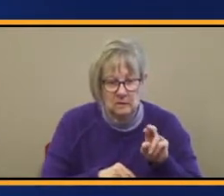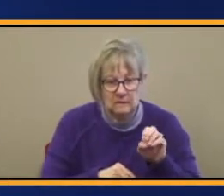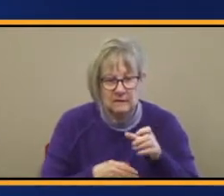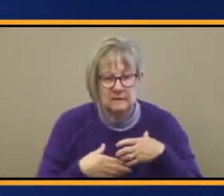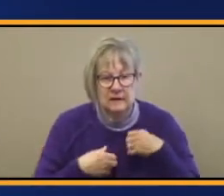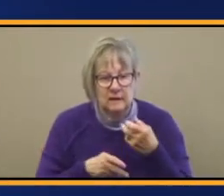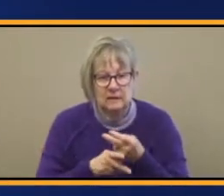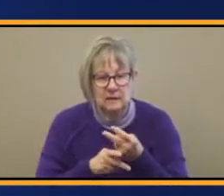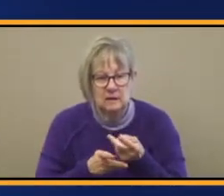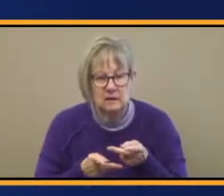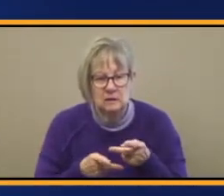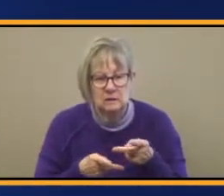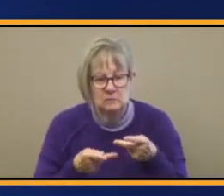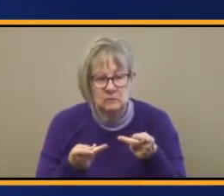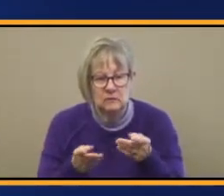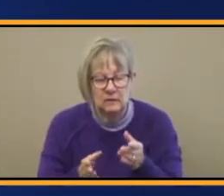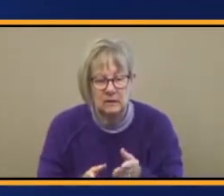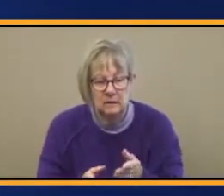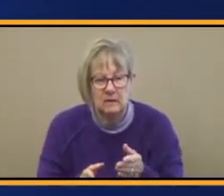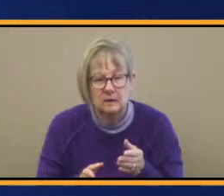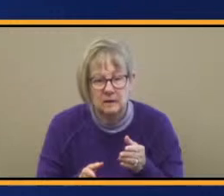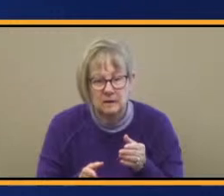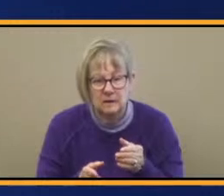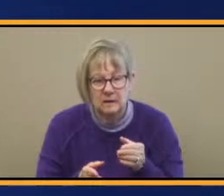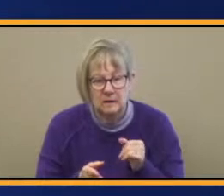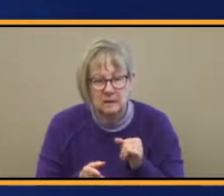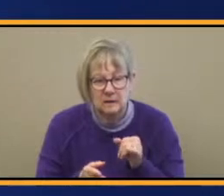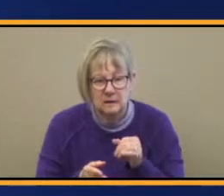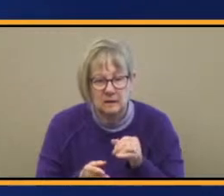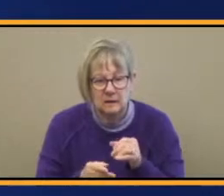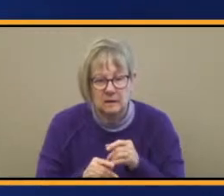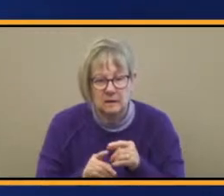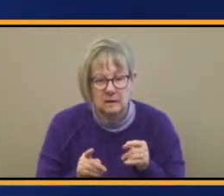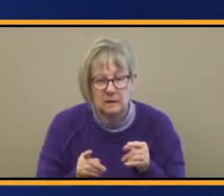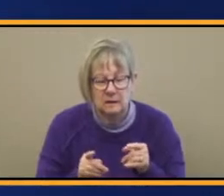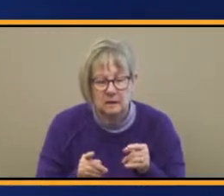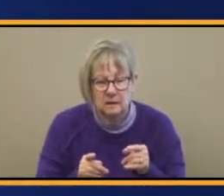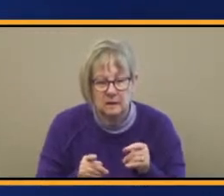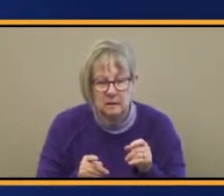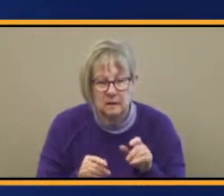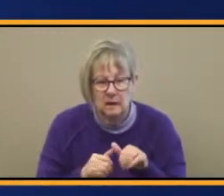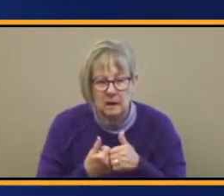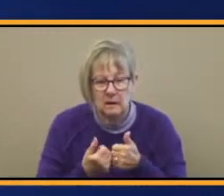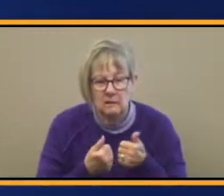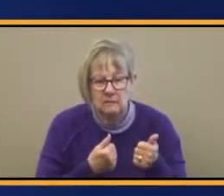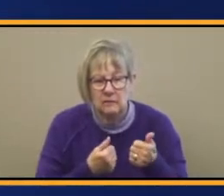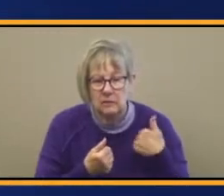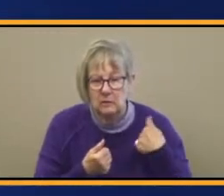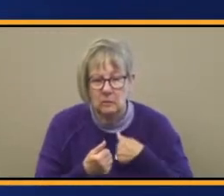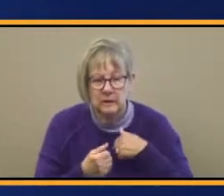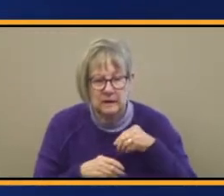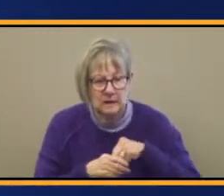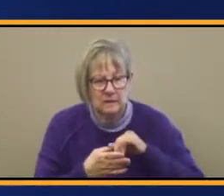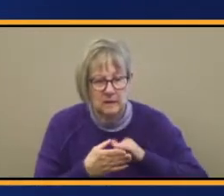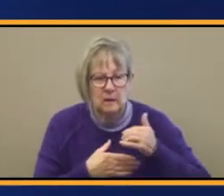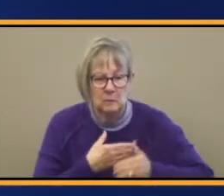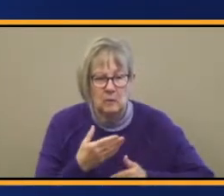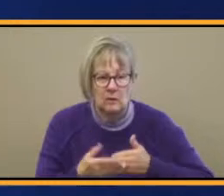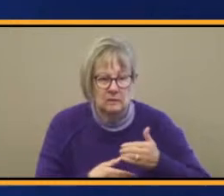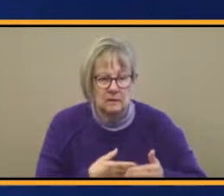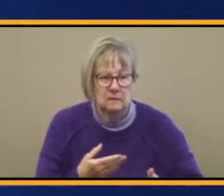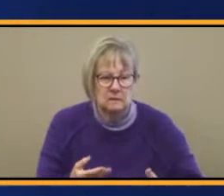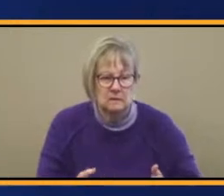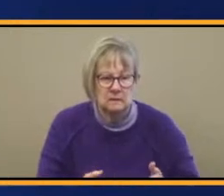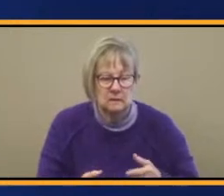provider. Okay. Well, you'll have to direct me at another time because I only saw the consent. How far are we along in that process with choosing our next